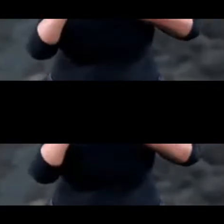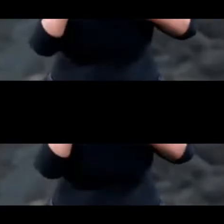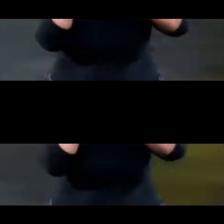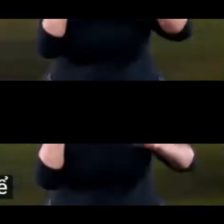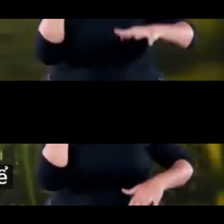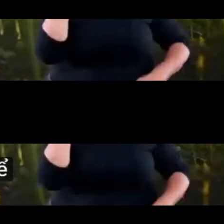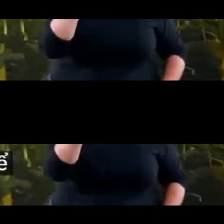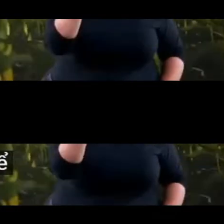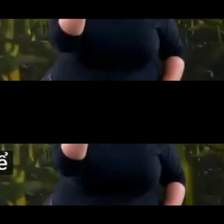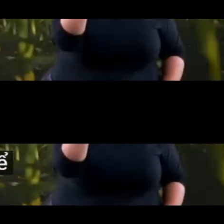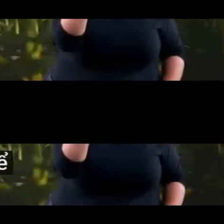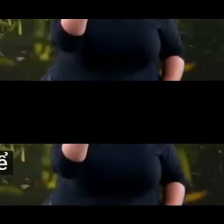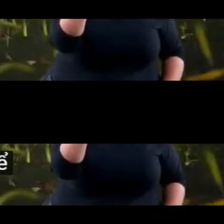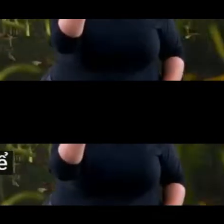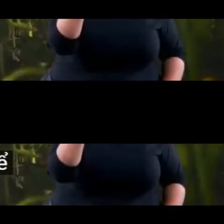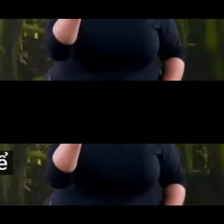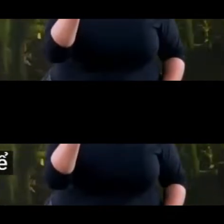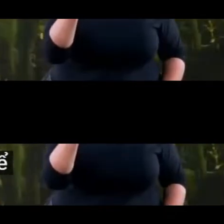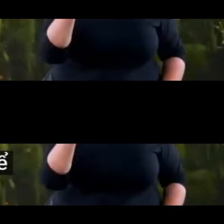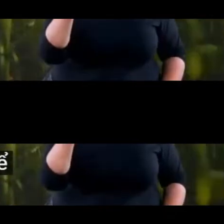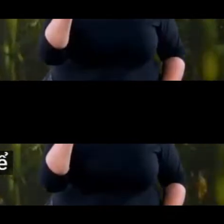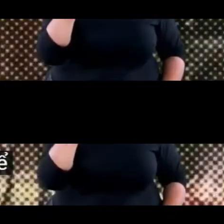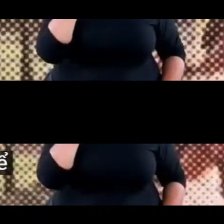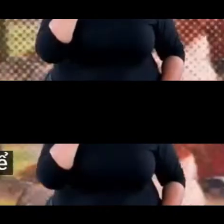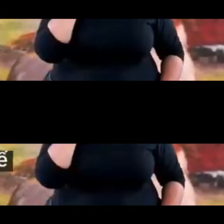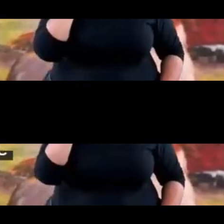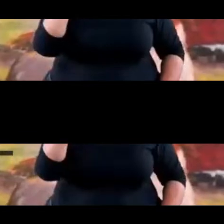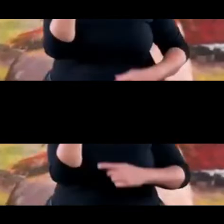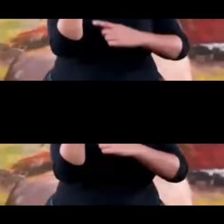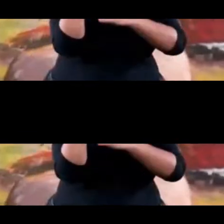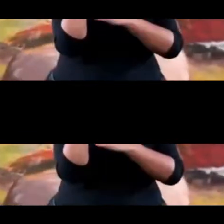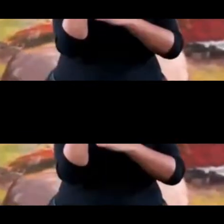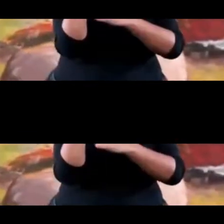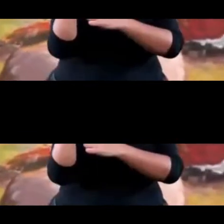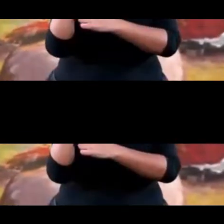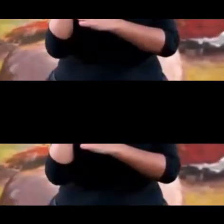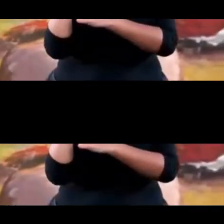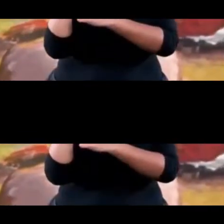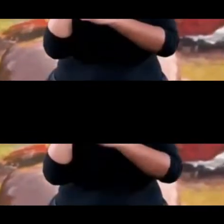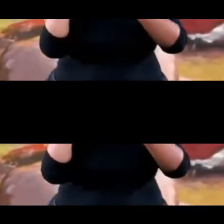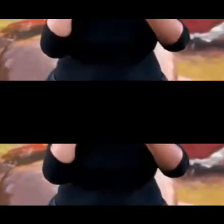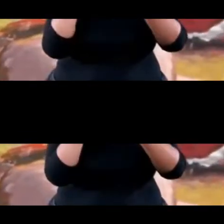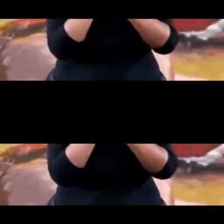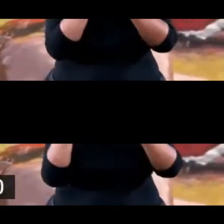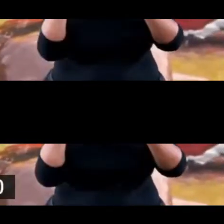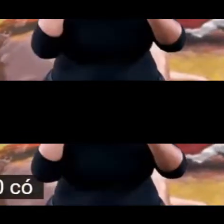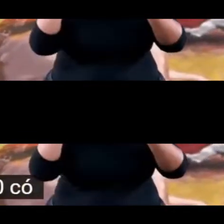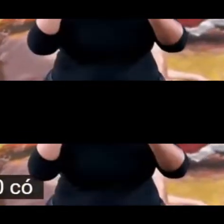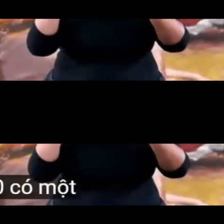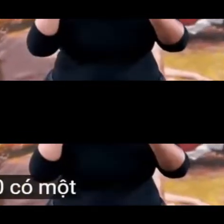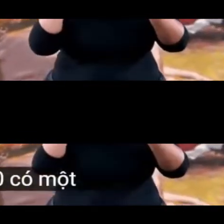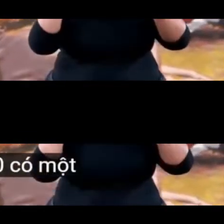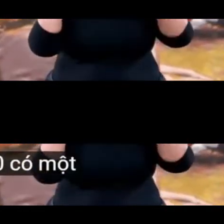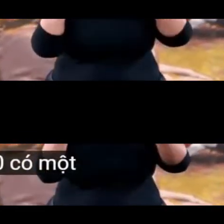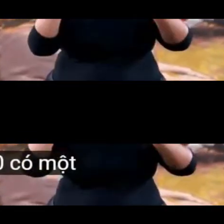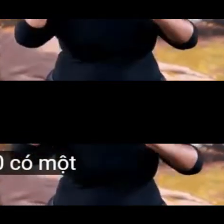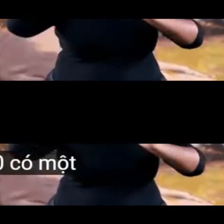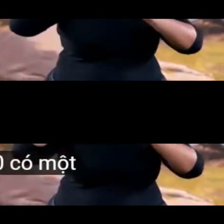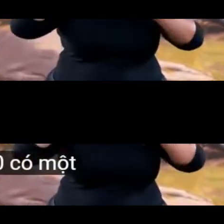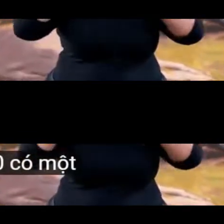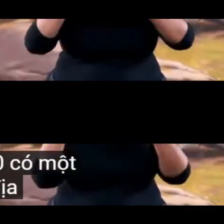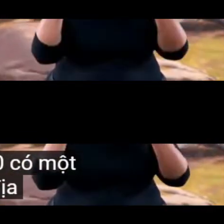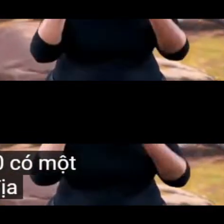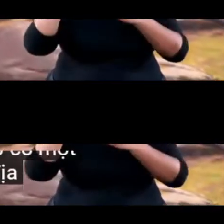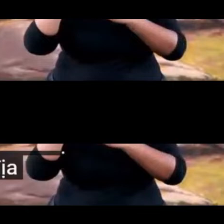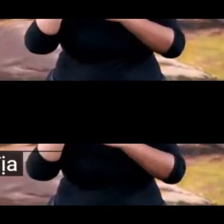Now, can you imagine if that someone was you? From about the 1500s to the 1700s, there was a period in history